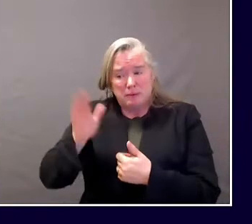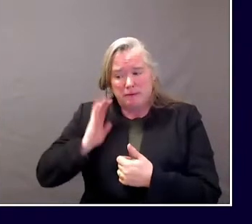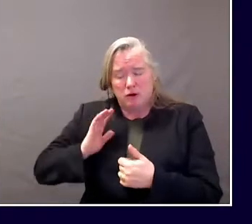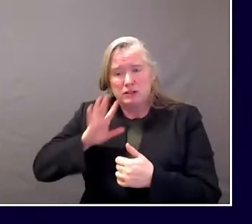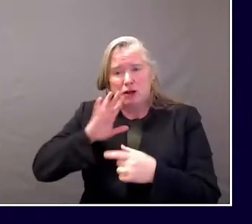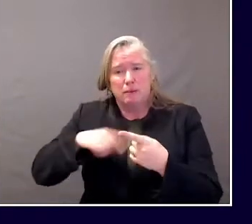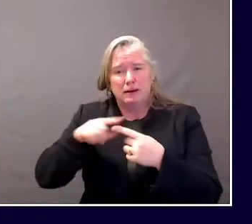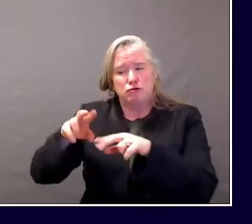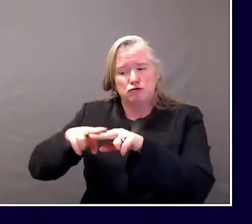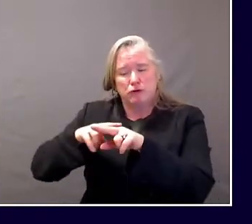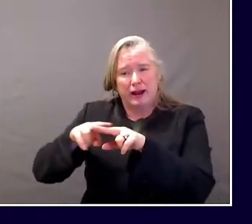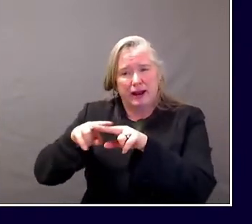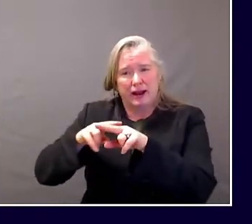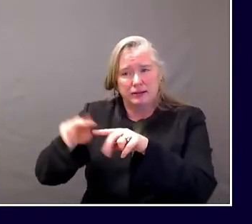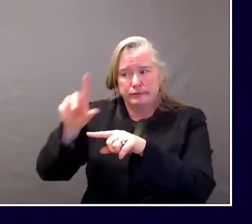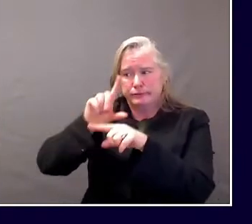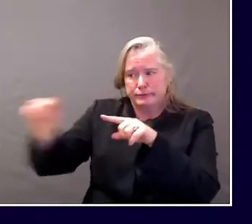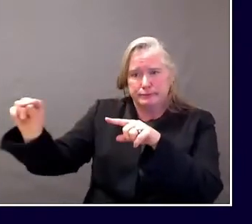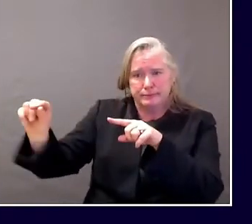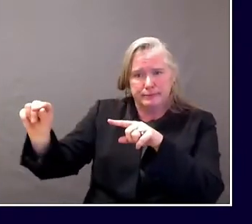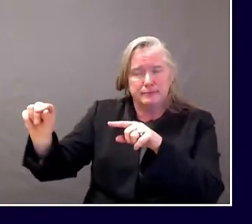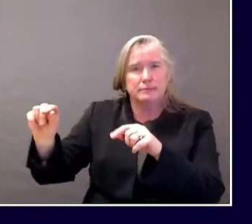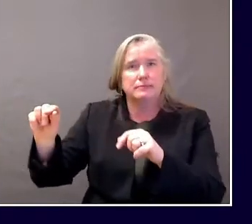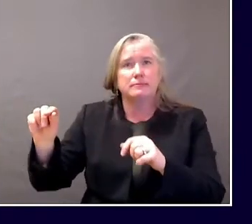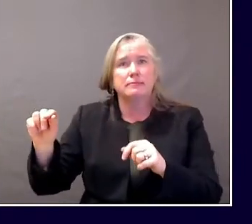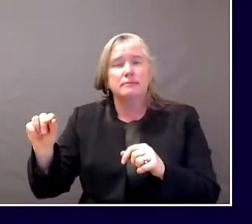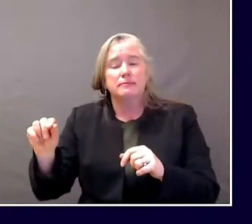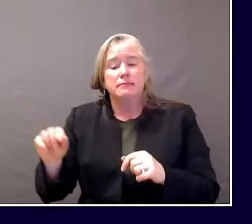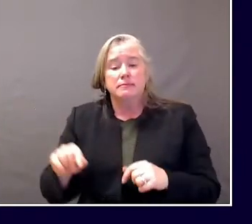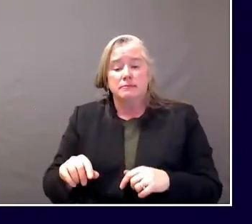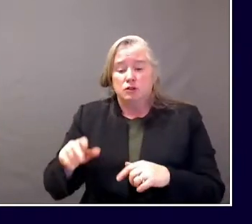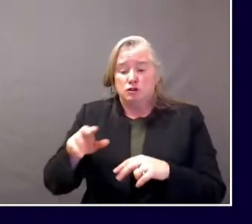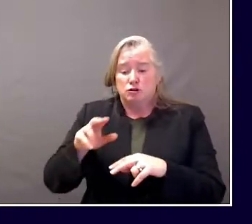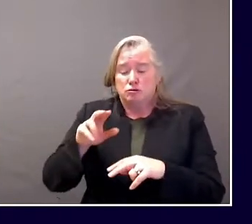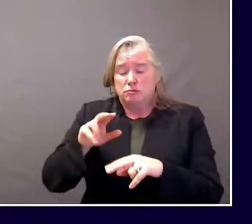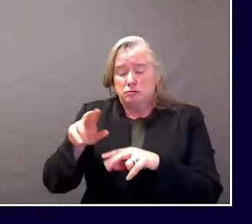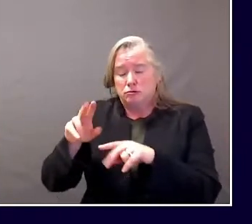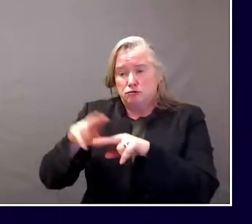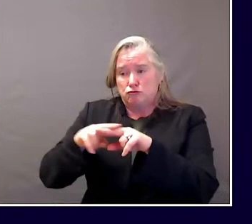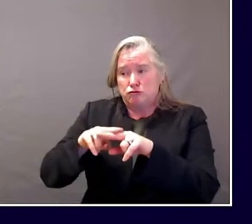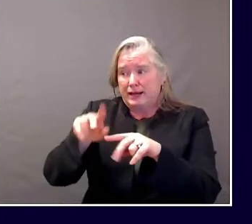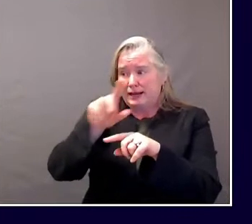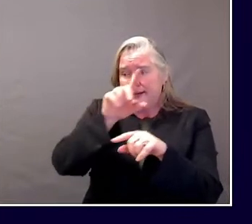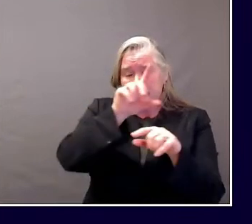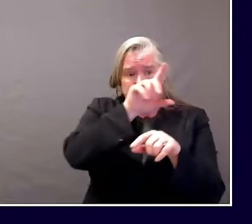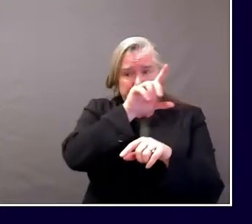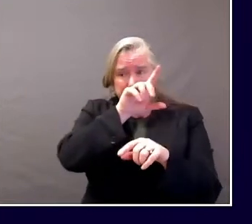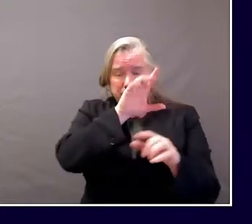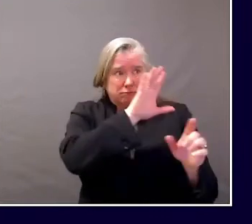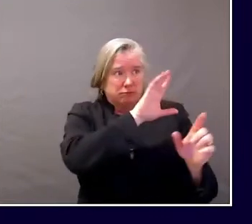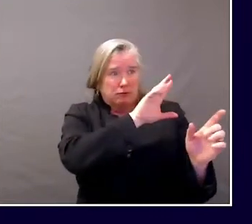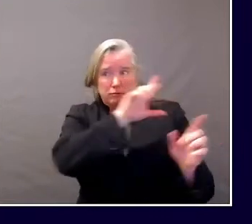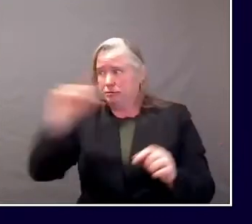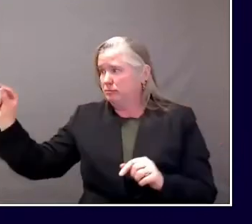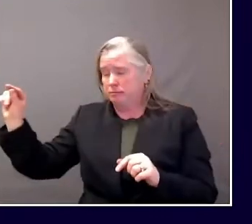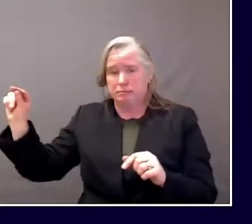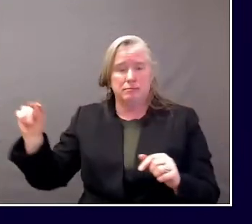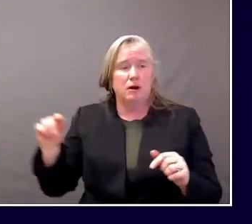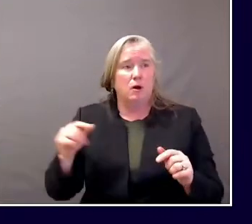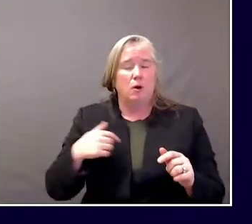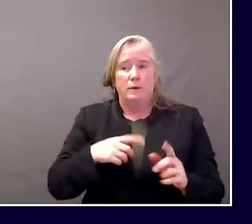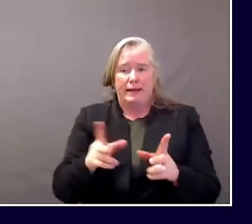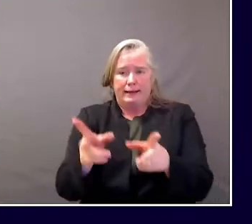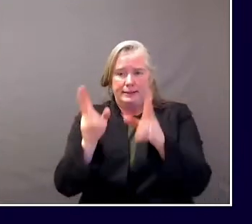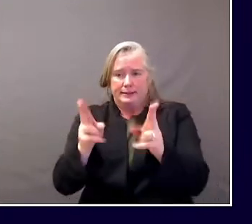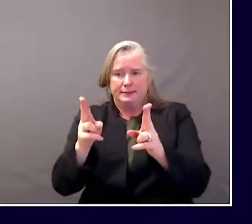are snapshots of things that occurred many, many weeks ago. And that has sort of been the